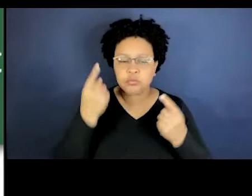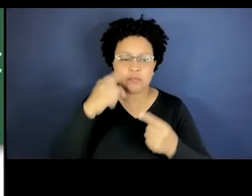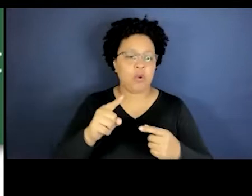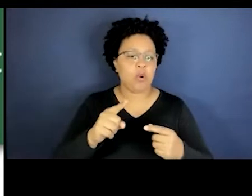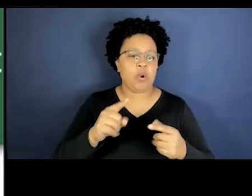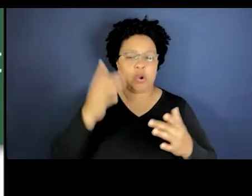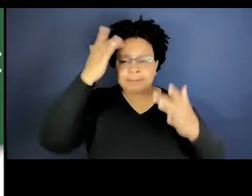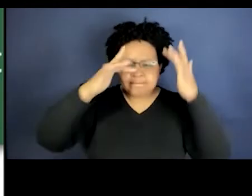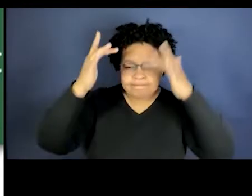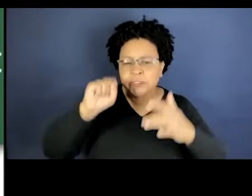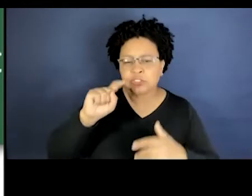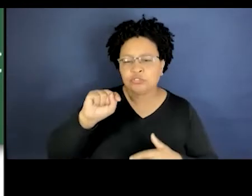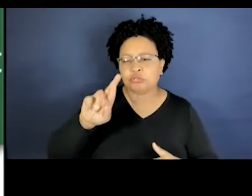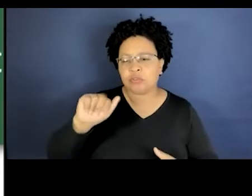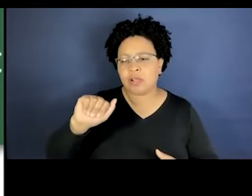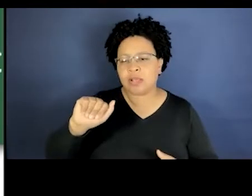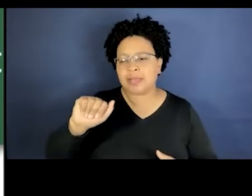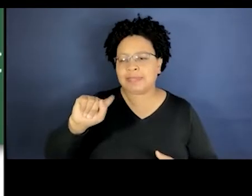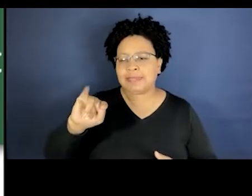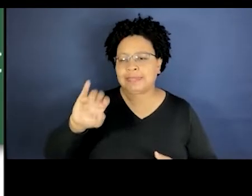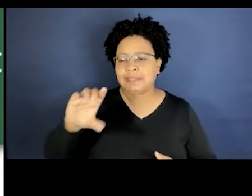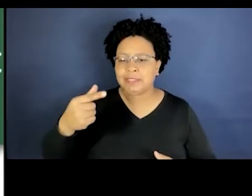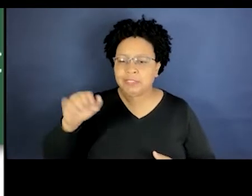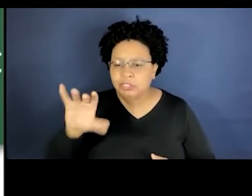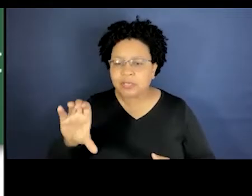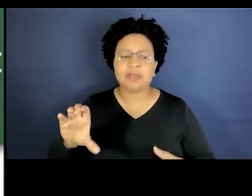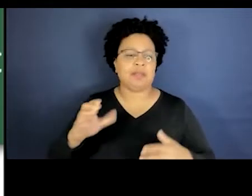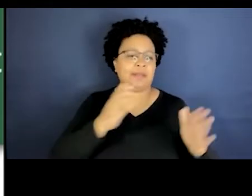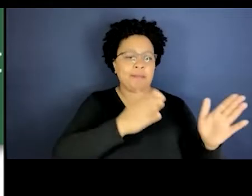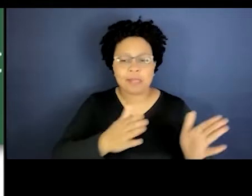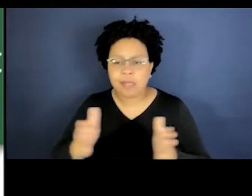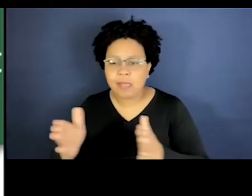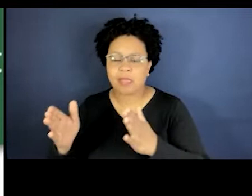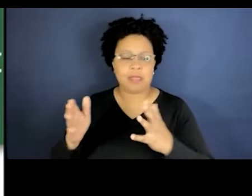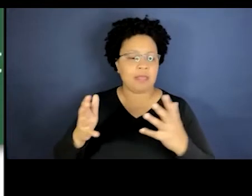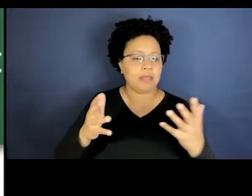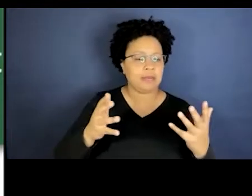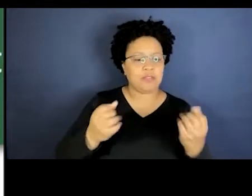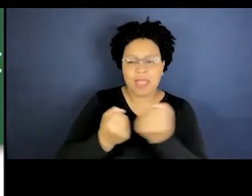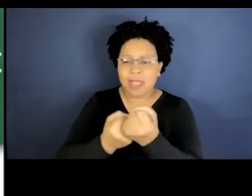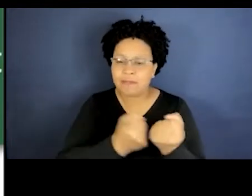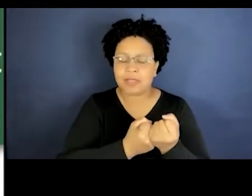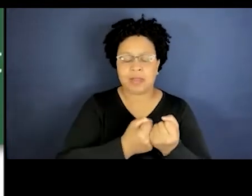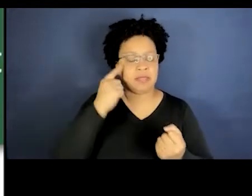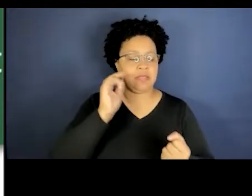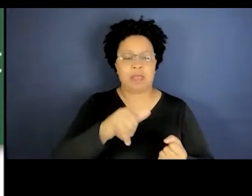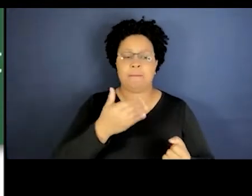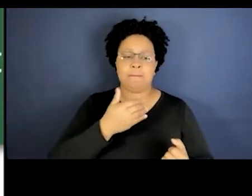whatever that situation might be for your child, that we did it. And this mother did it. And I think that was just so powerful for her.